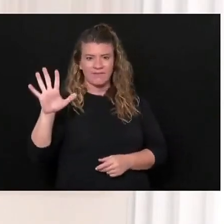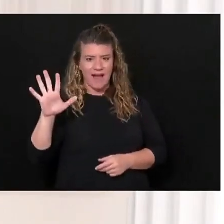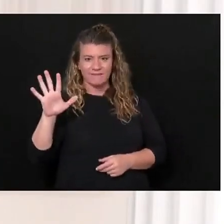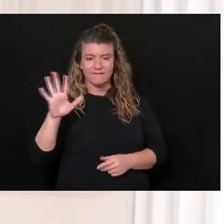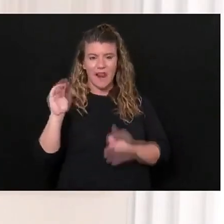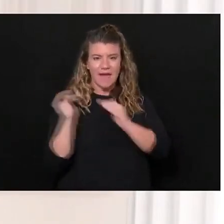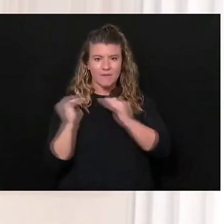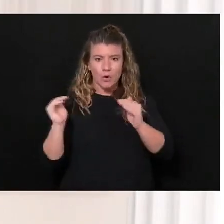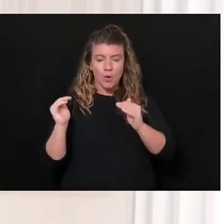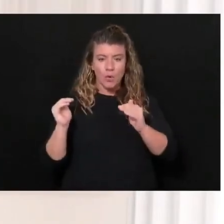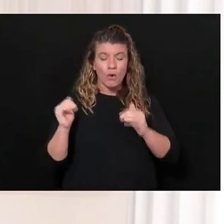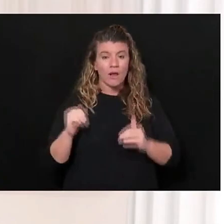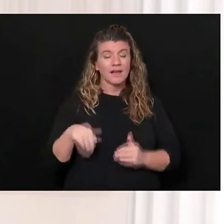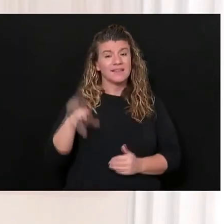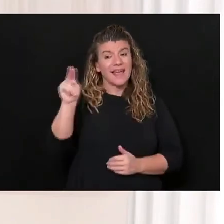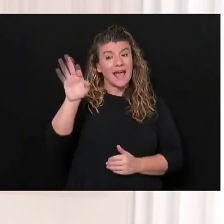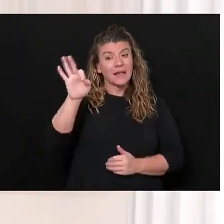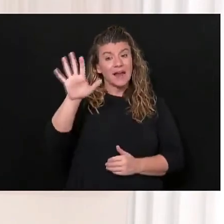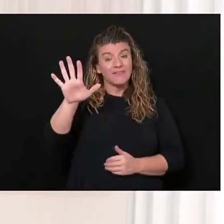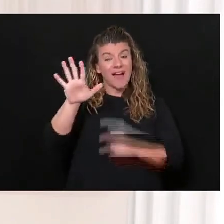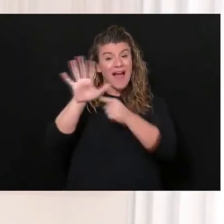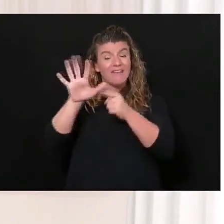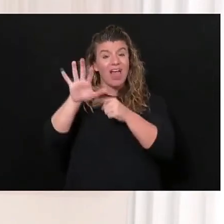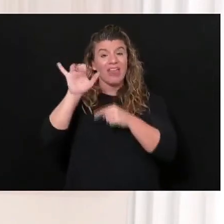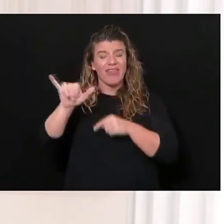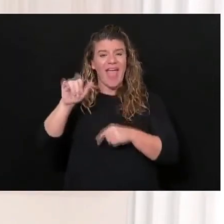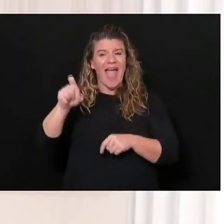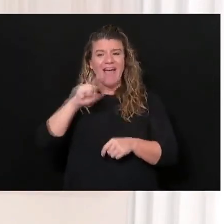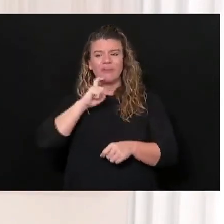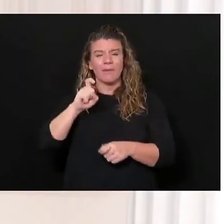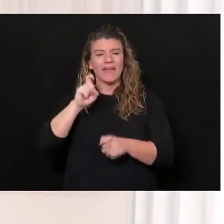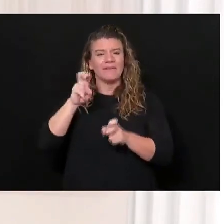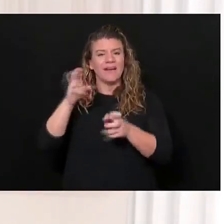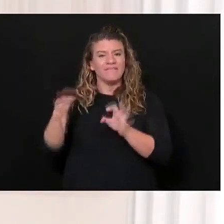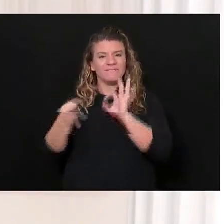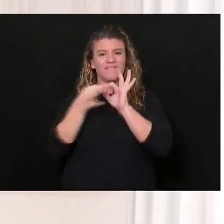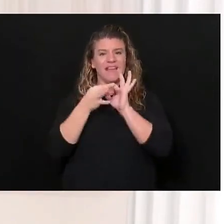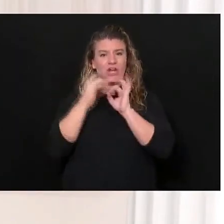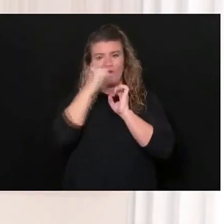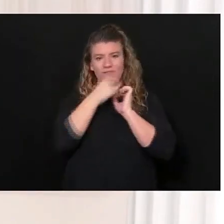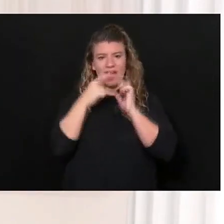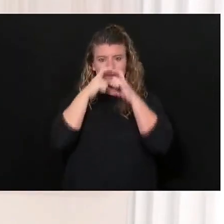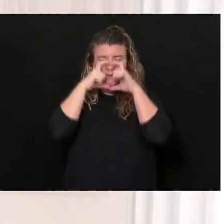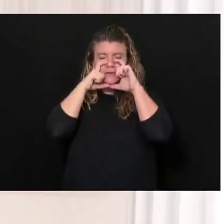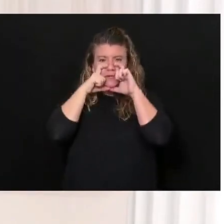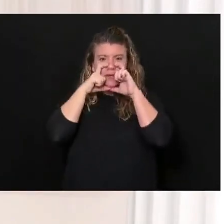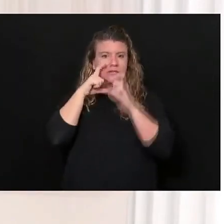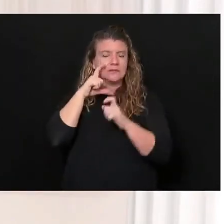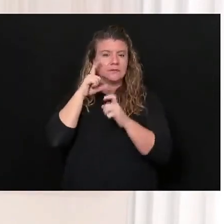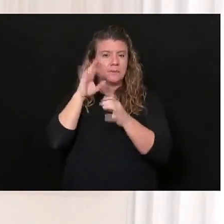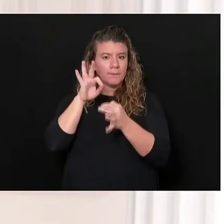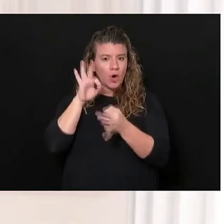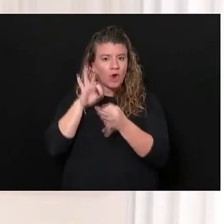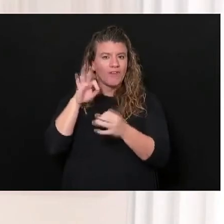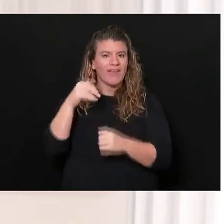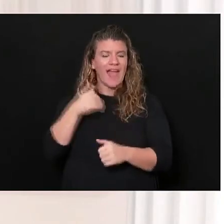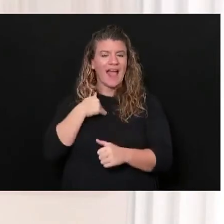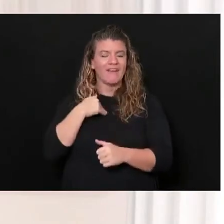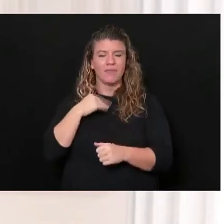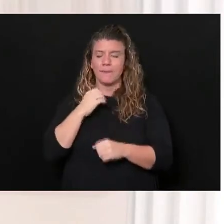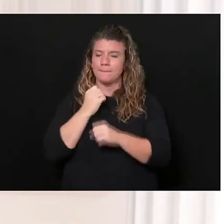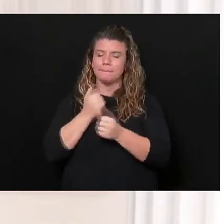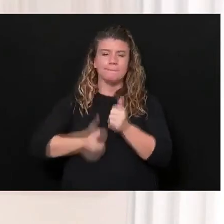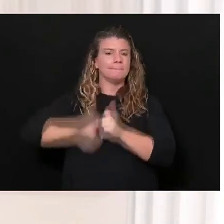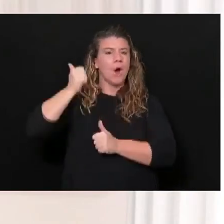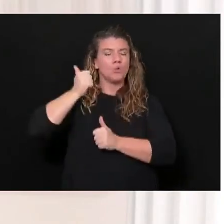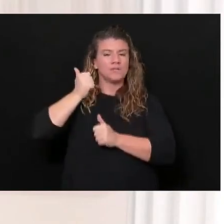these N95 masks have to be particularly fitted to the face of people who wear them to have the maximal barrier